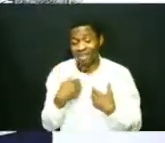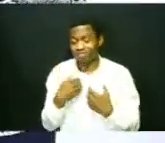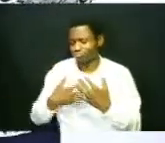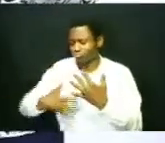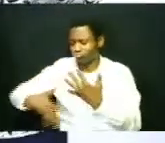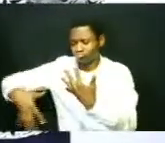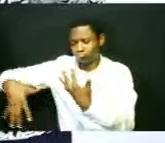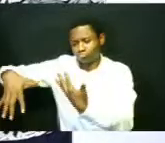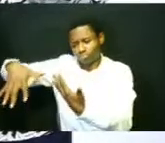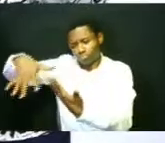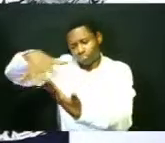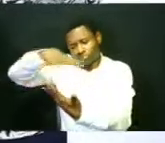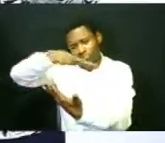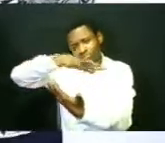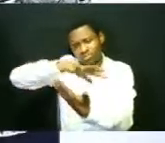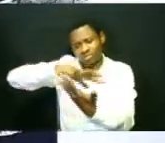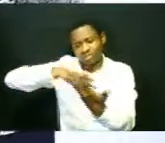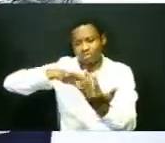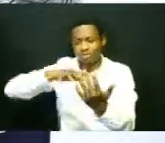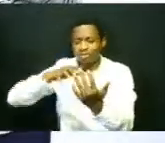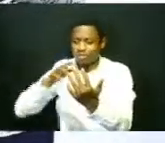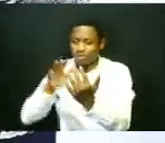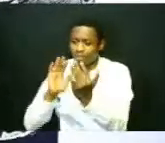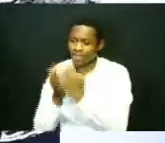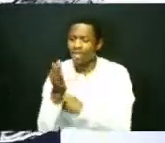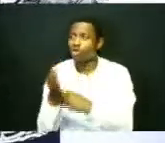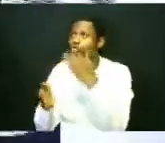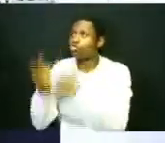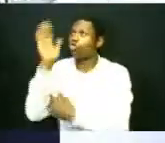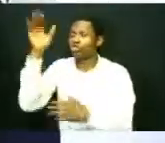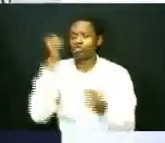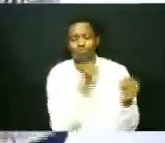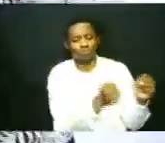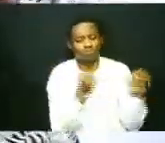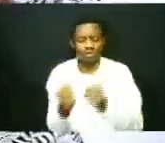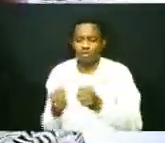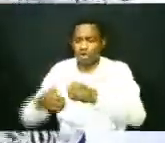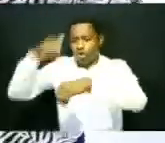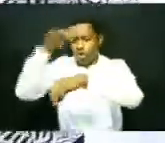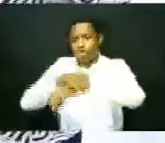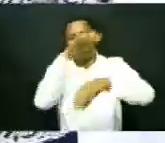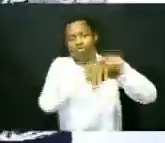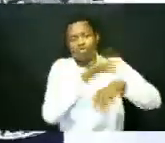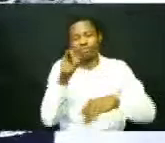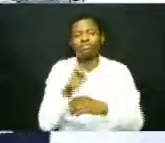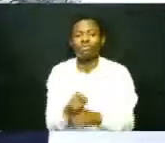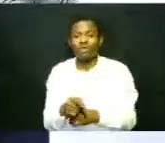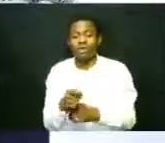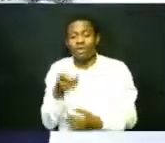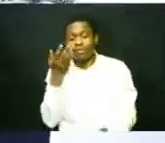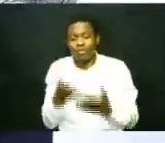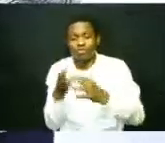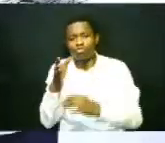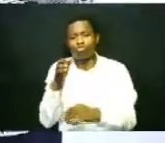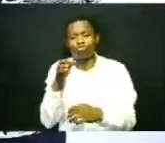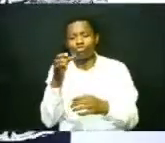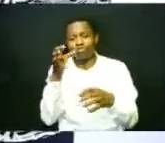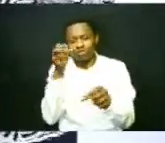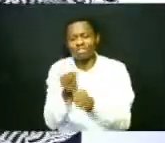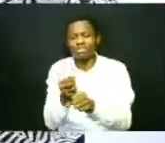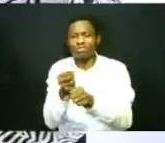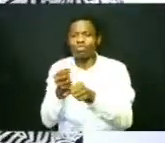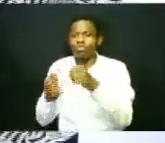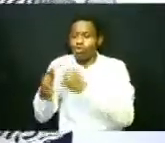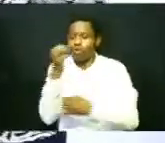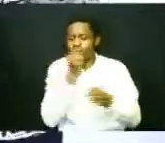overshadowed. Amen. By the power of God. Amen. May you be overshadowed.